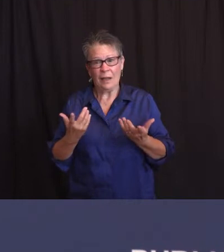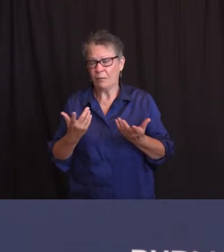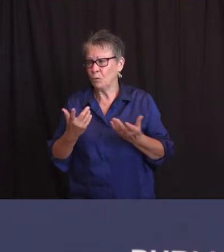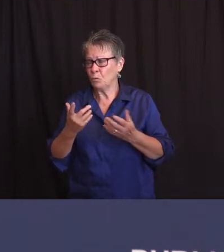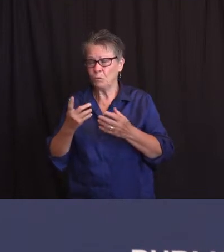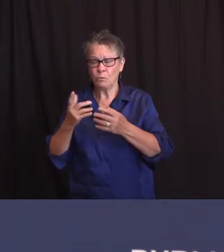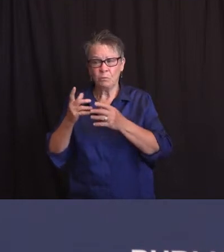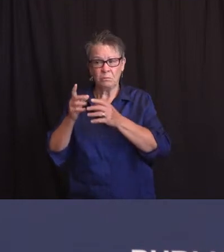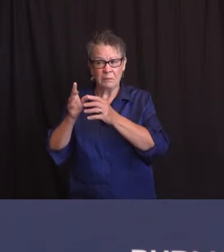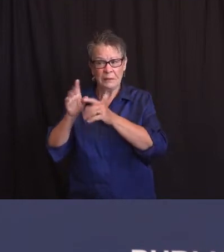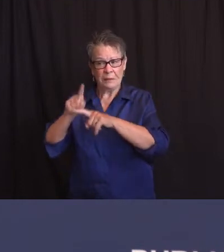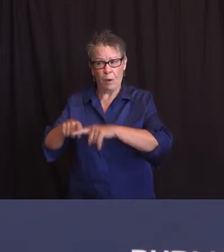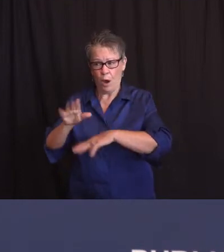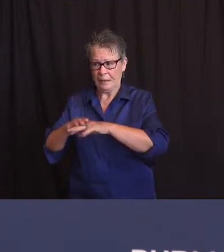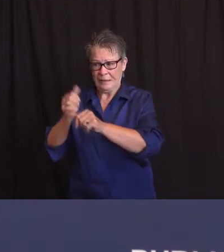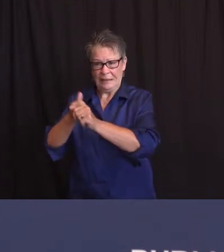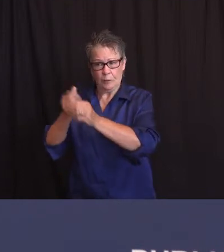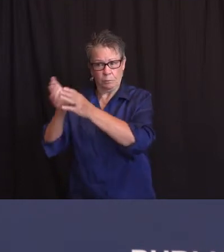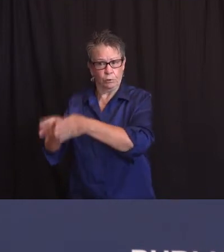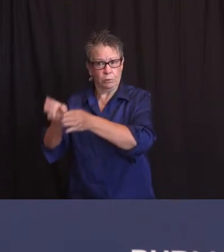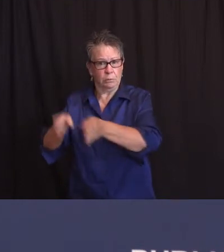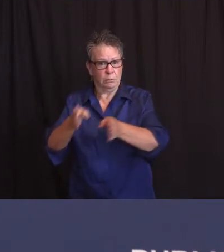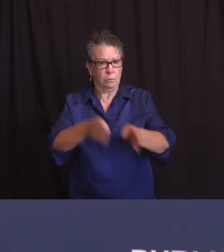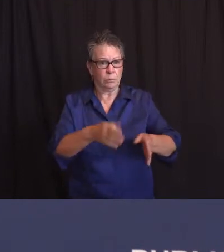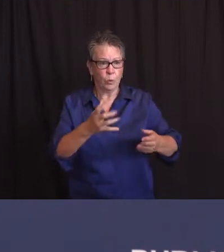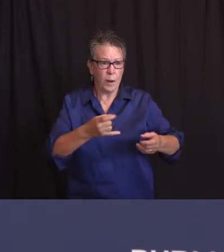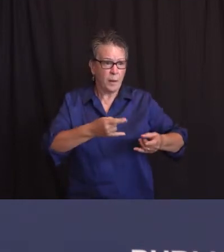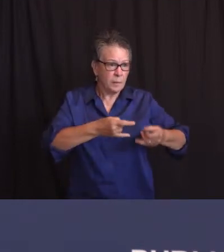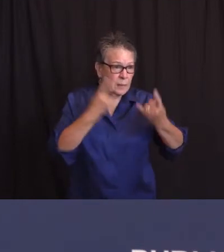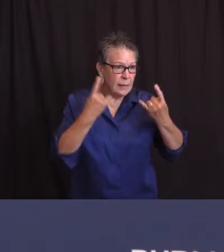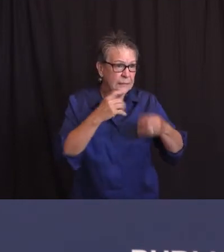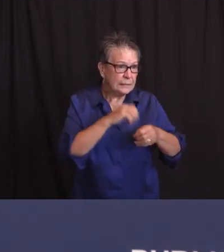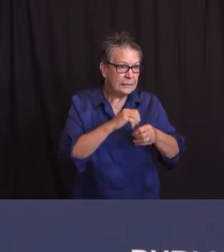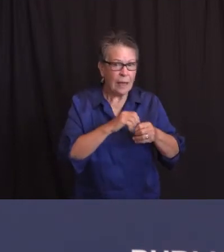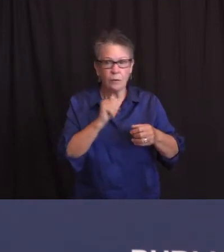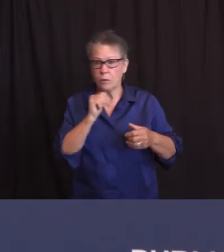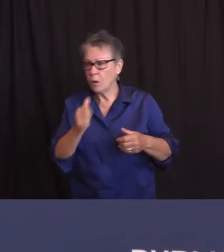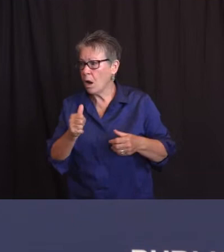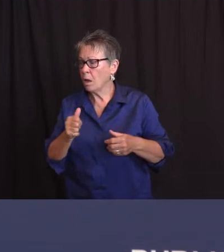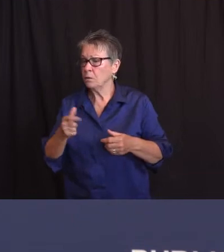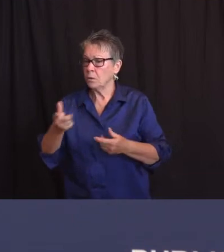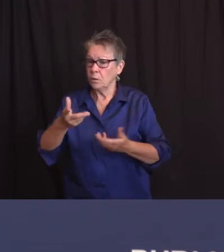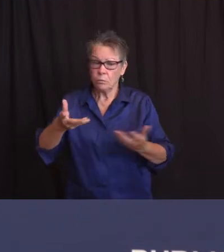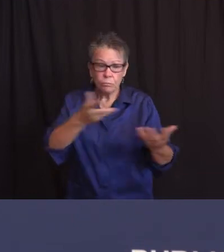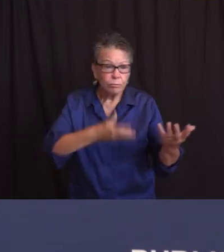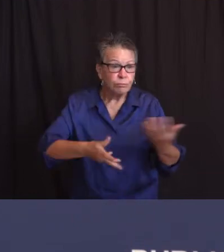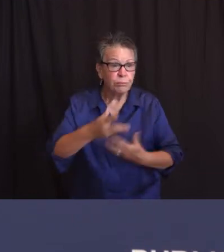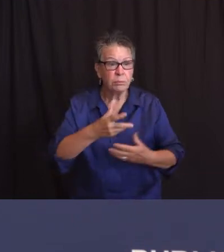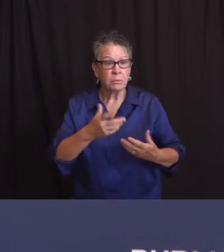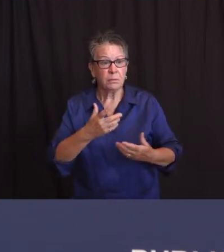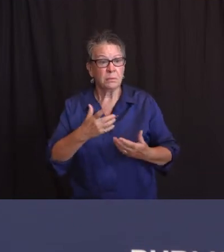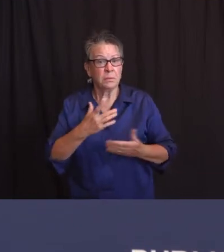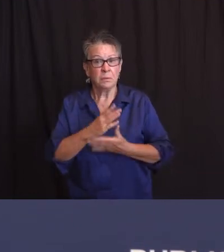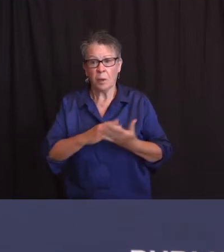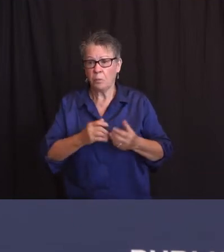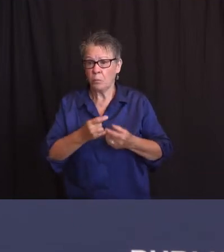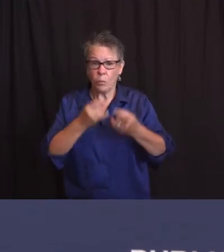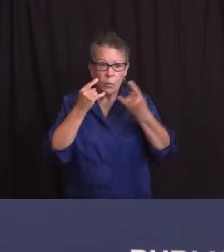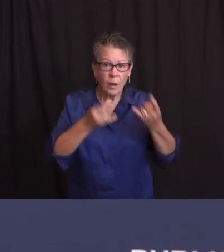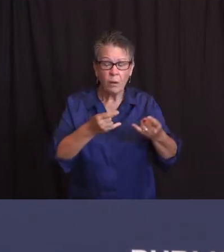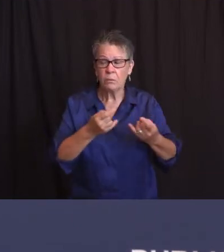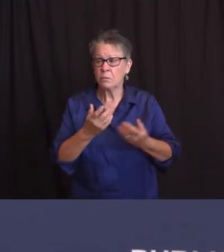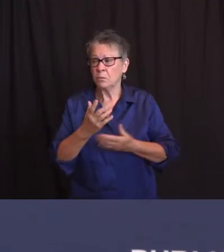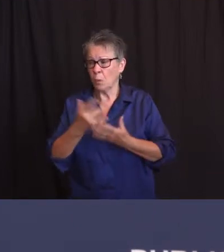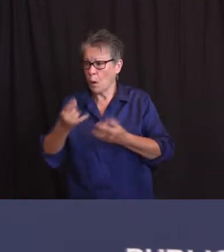you're with, and if you're around a lot of unvaccinated people, just try to protect yourself. Judy,